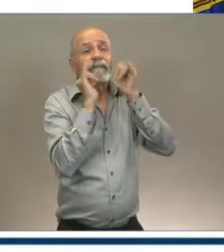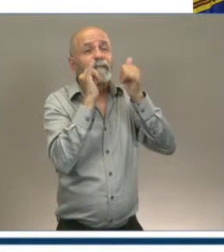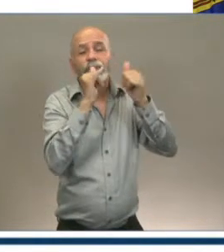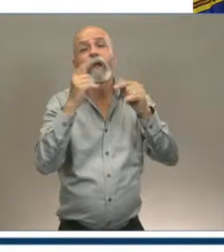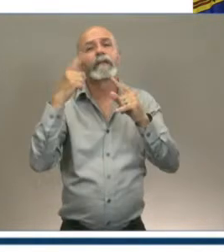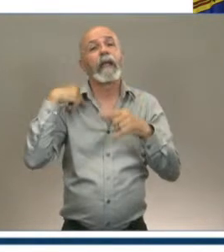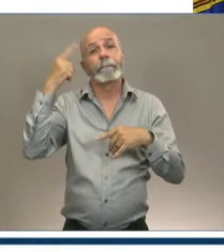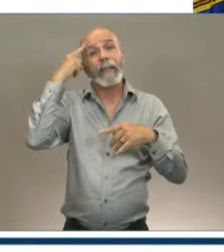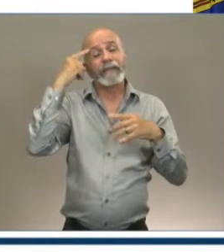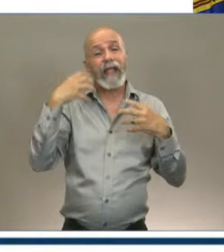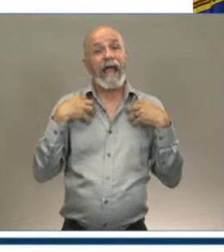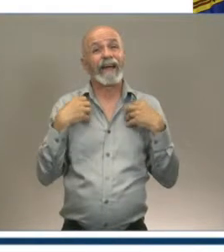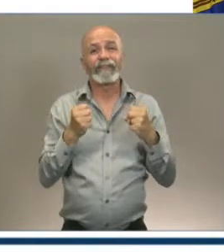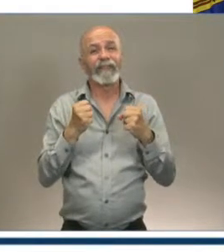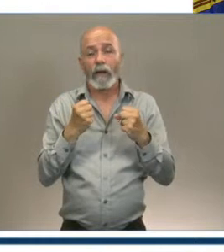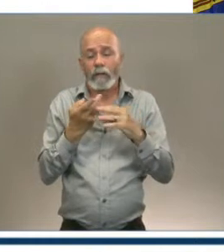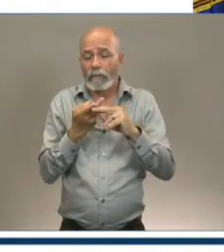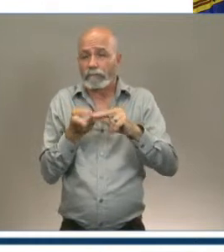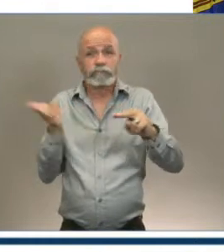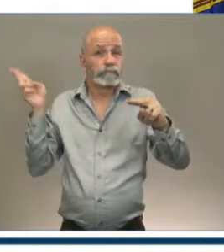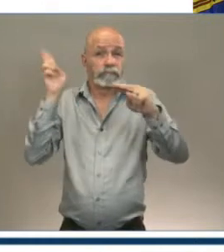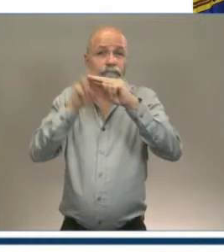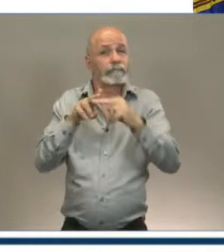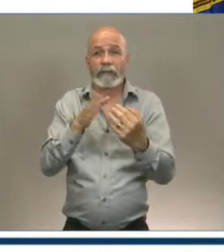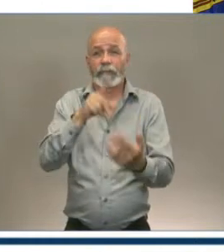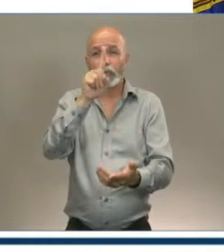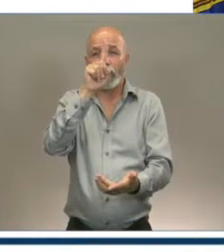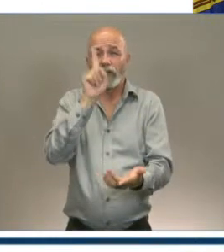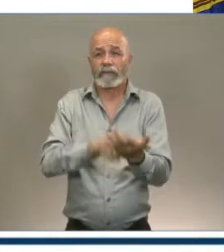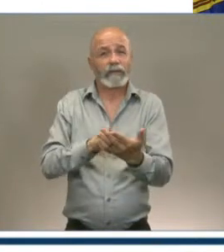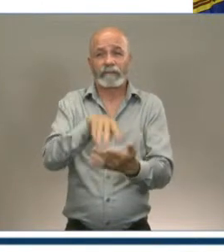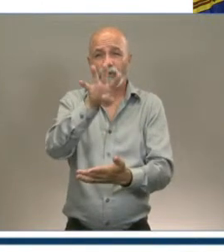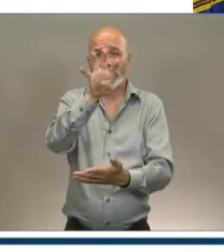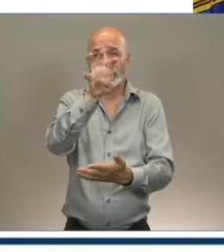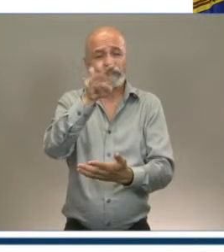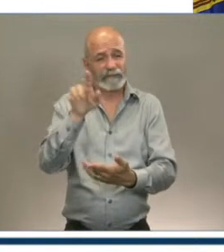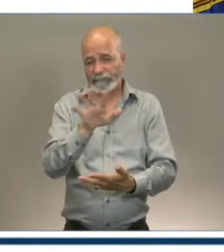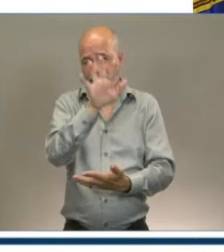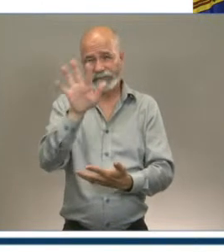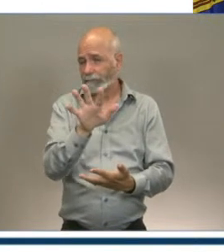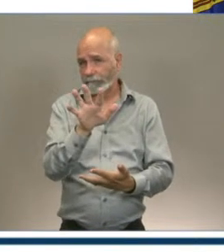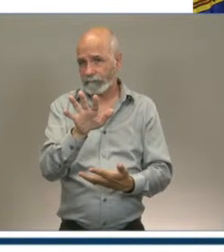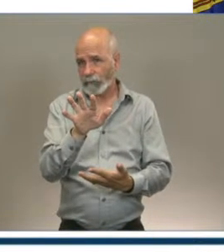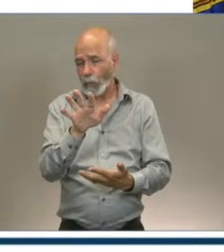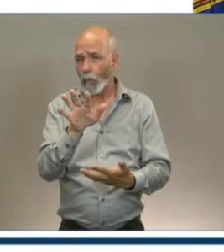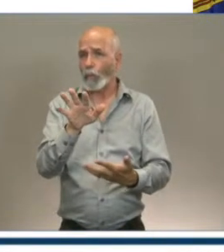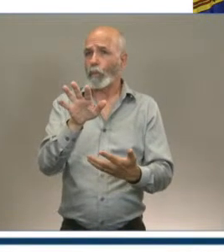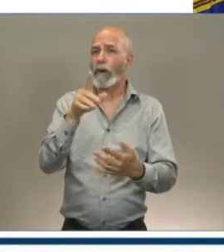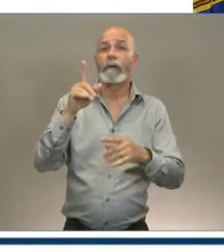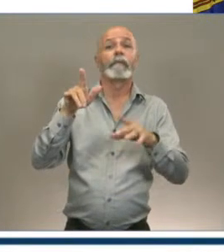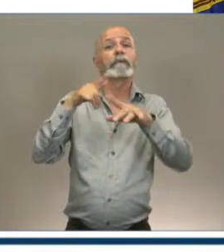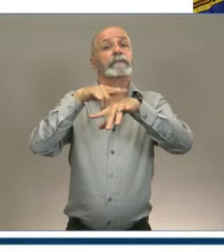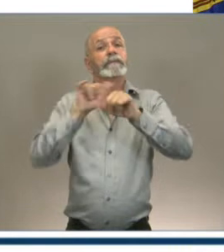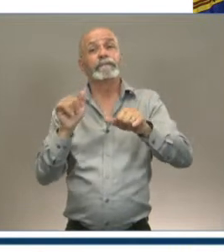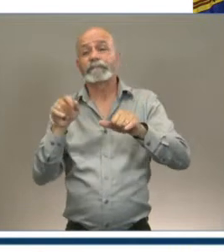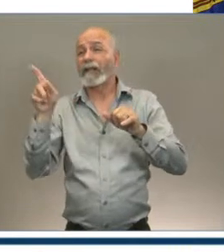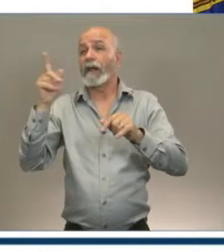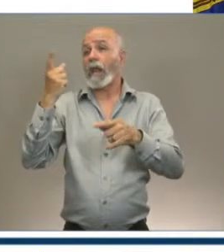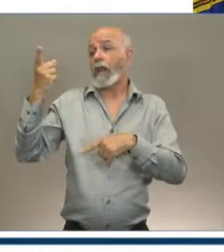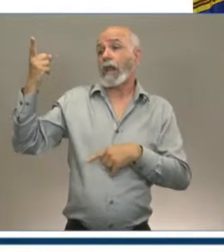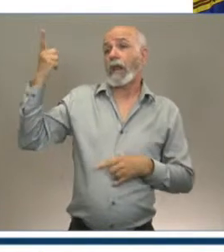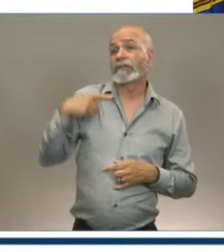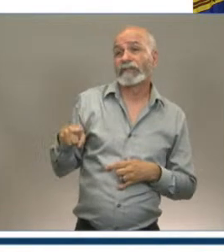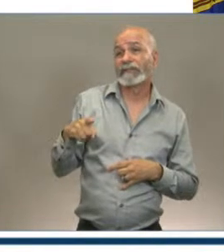1,443 calls this March and April, the third wave, compared to the same 2-month period in the year before the pandemic.